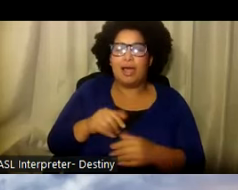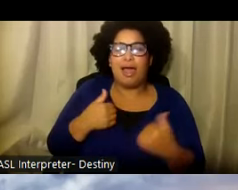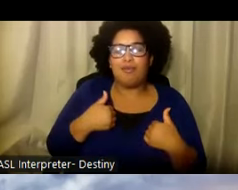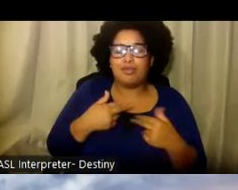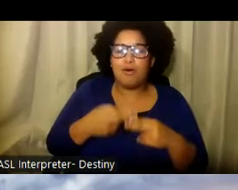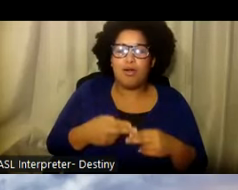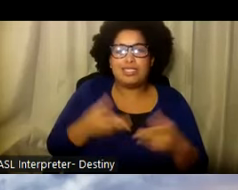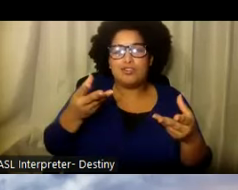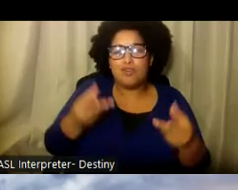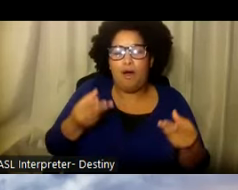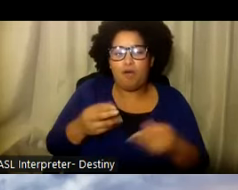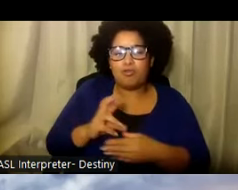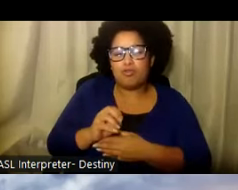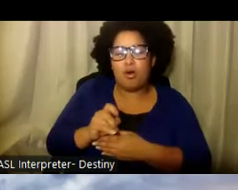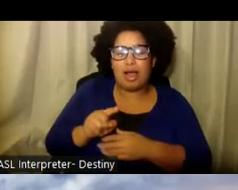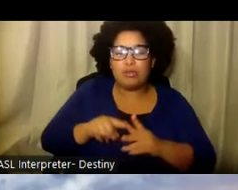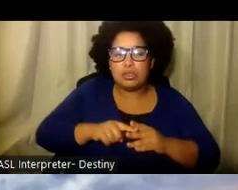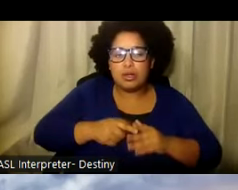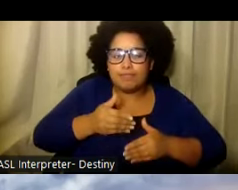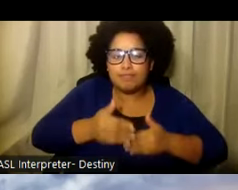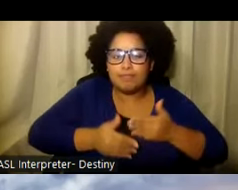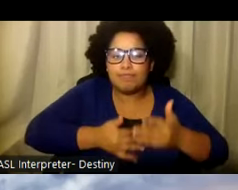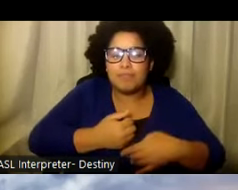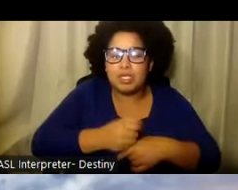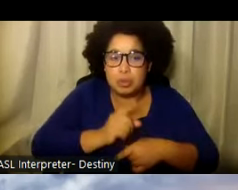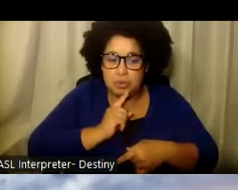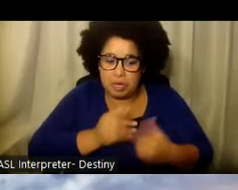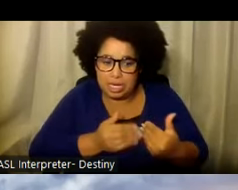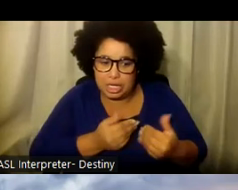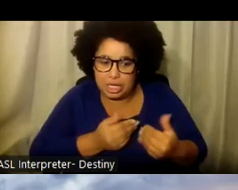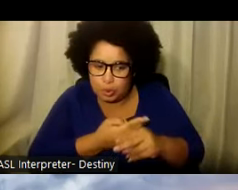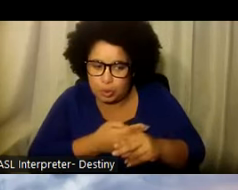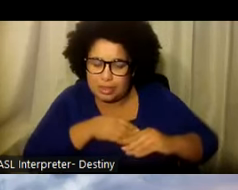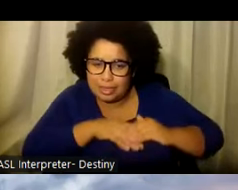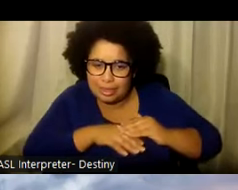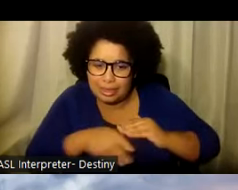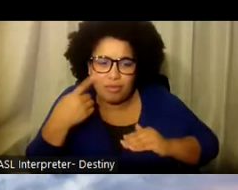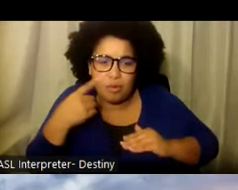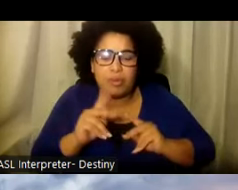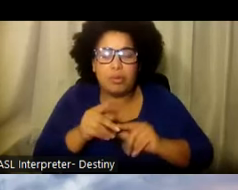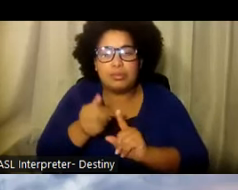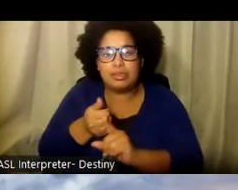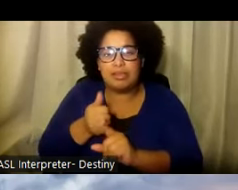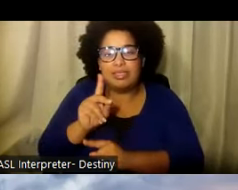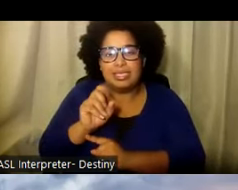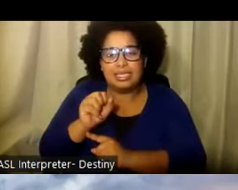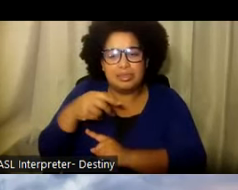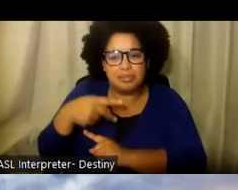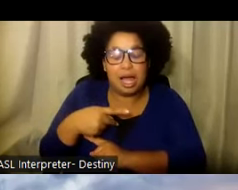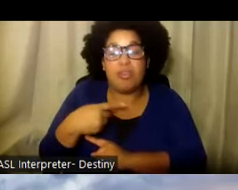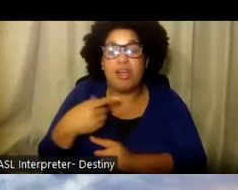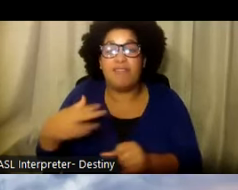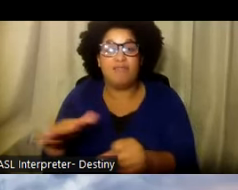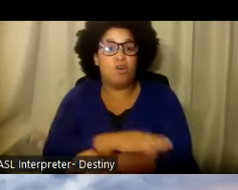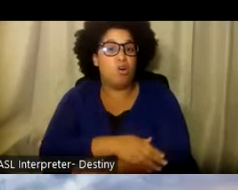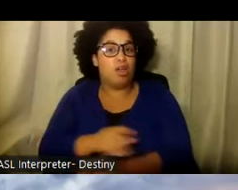one regional center to ensure the online training platform is easily accessible to DSPs, with full rollout anticipated